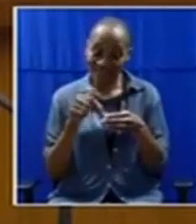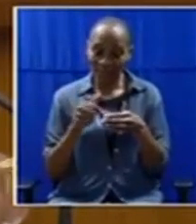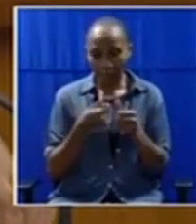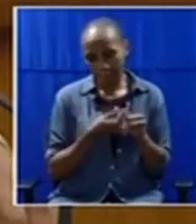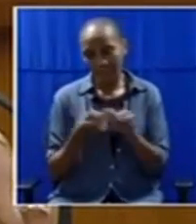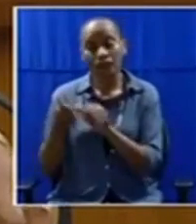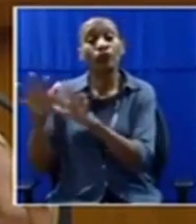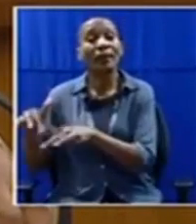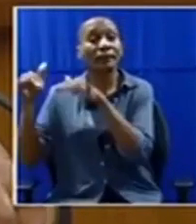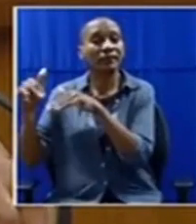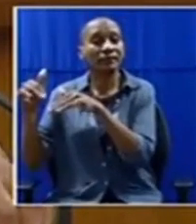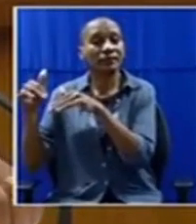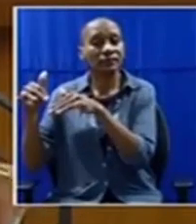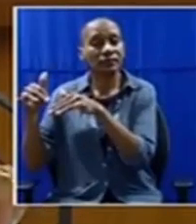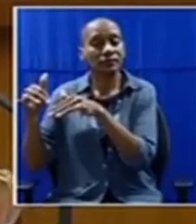itobuyeketa